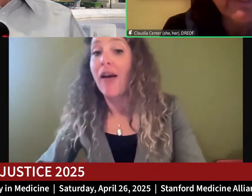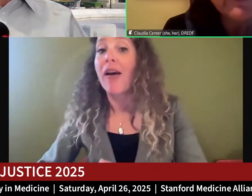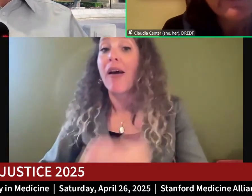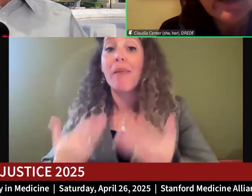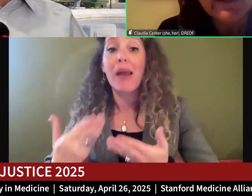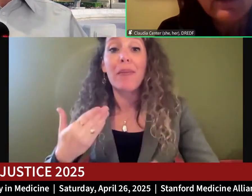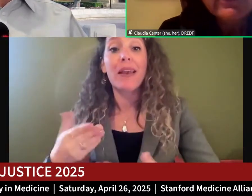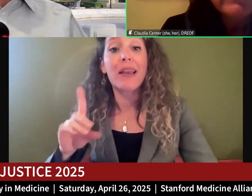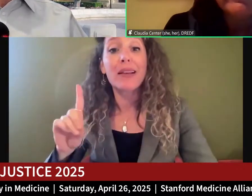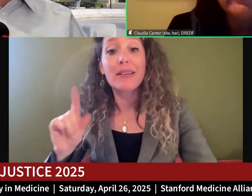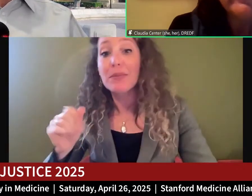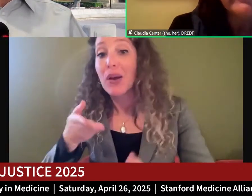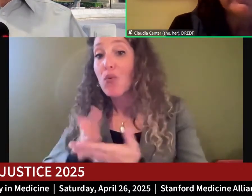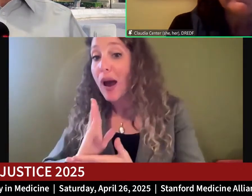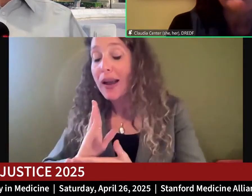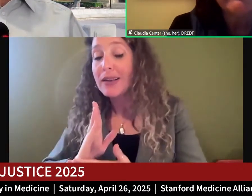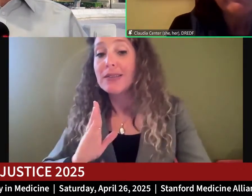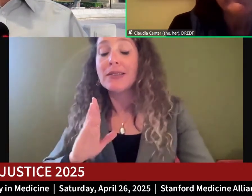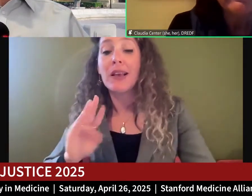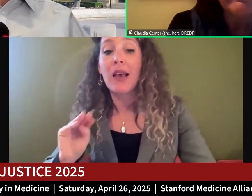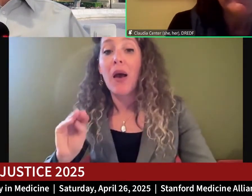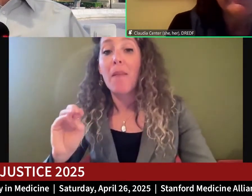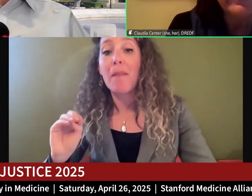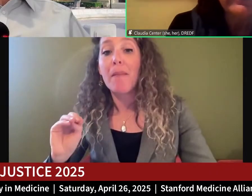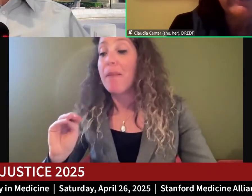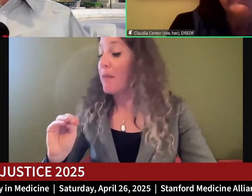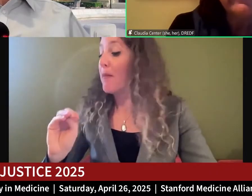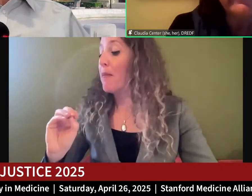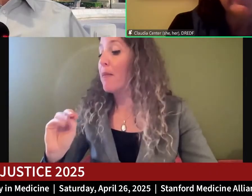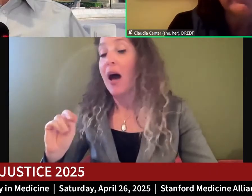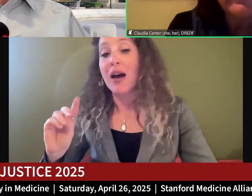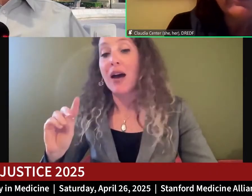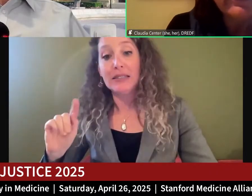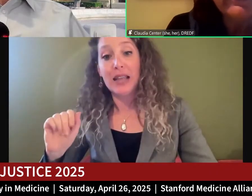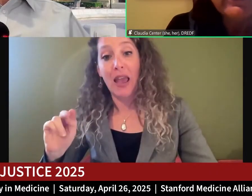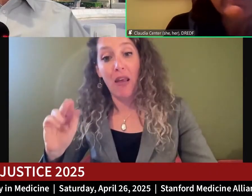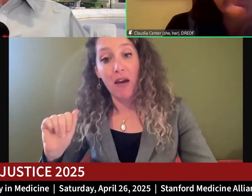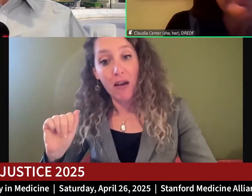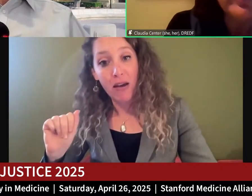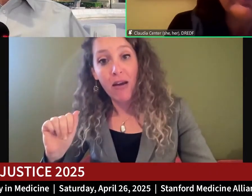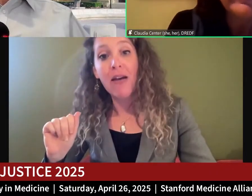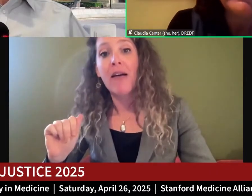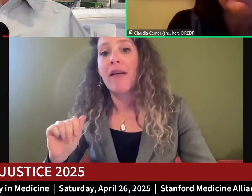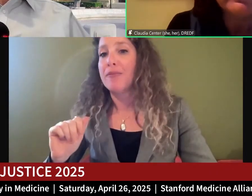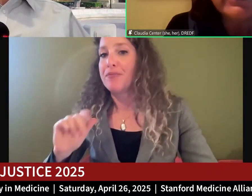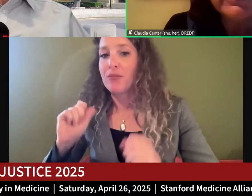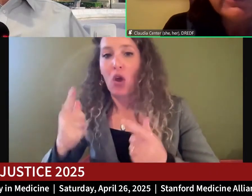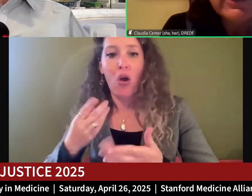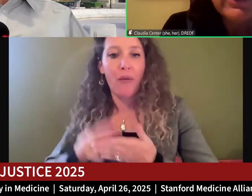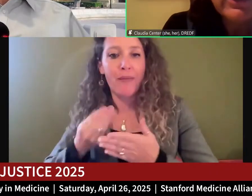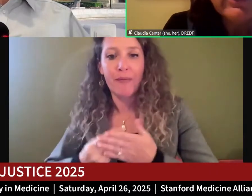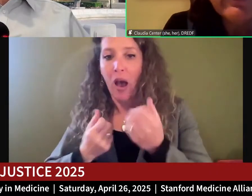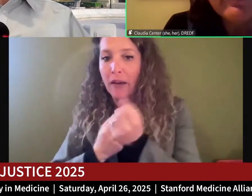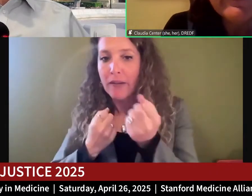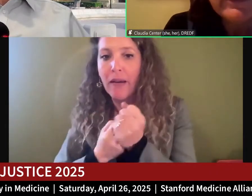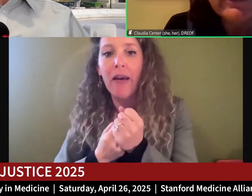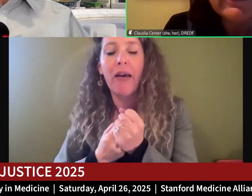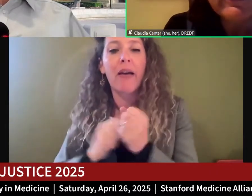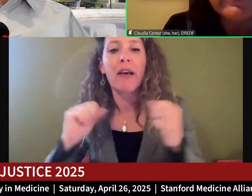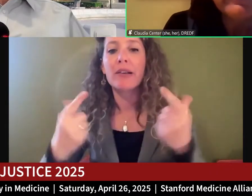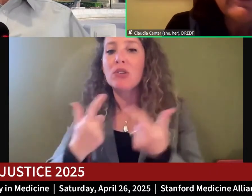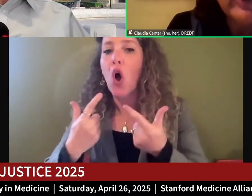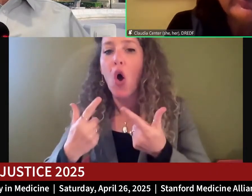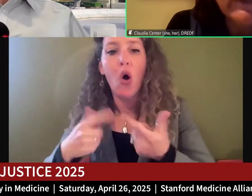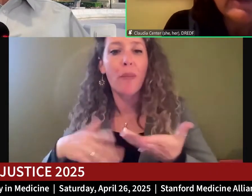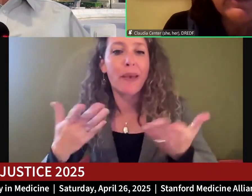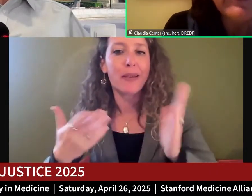Disability Rights Montana. But those all have federal funding, and that's all been zeroed out